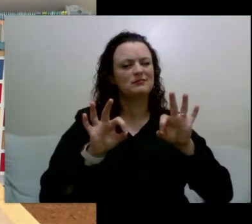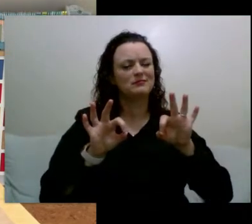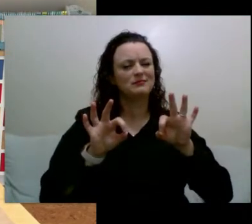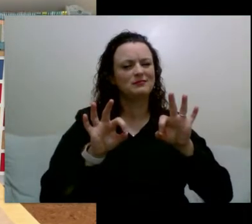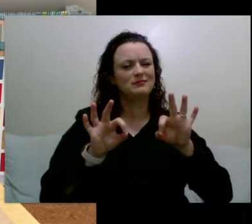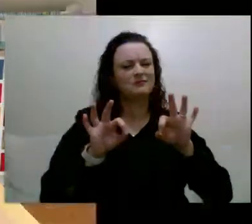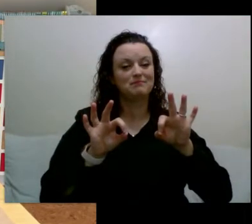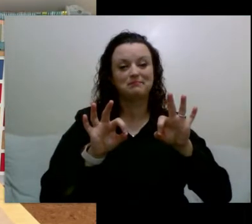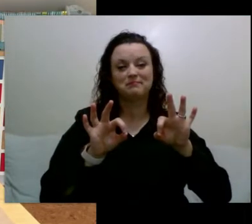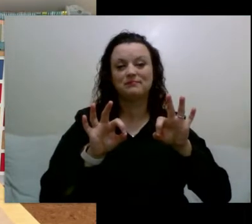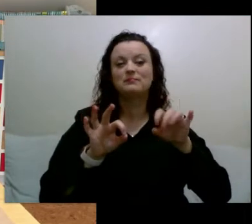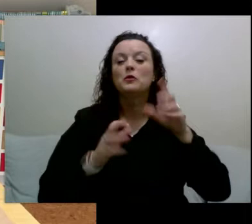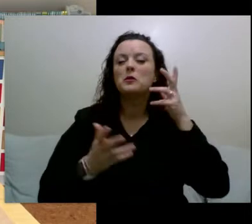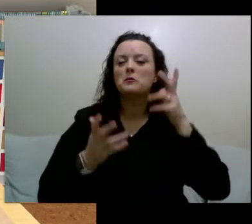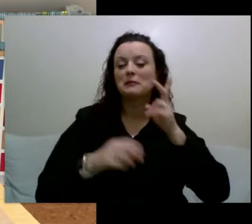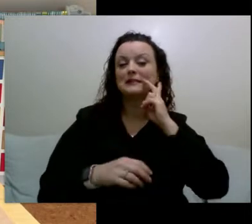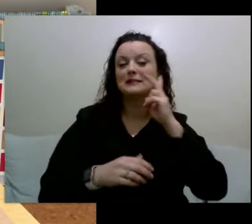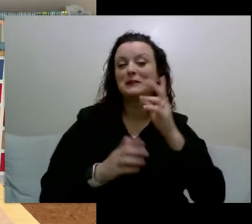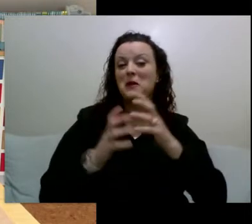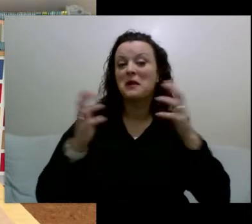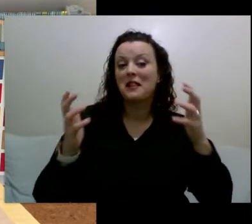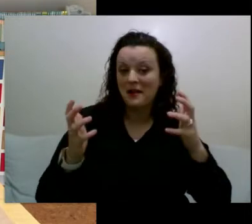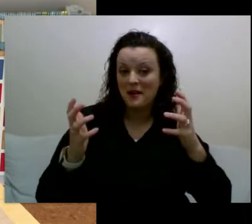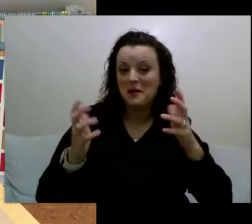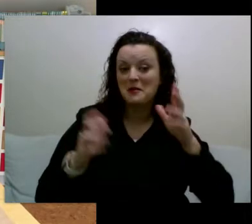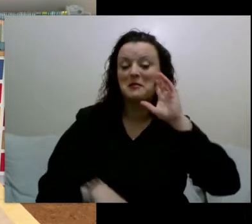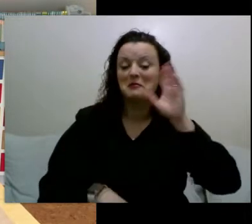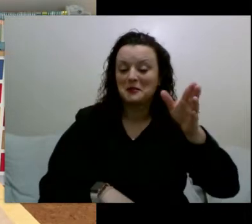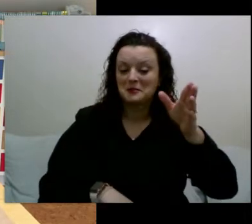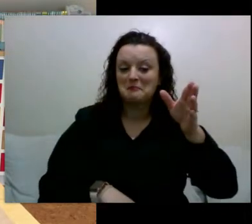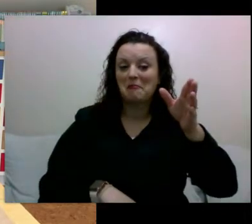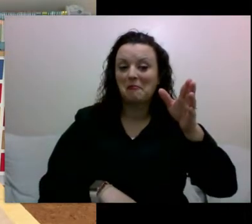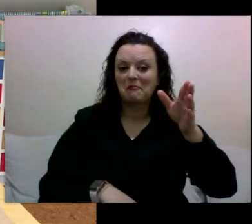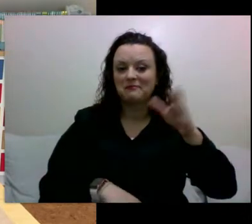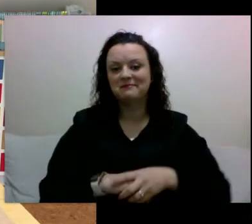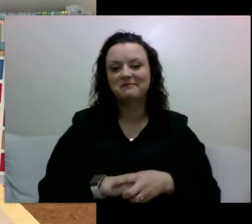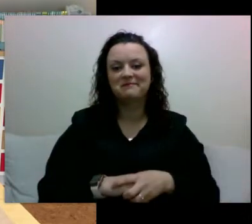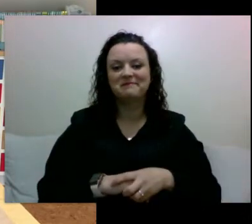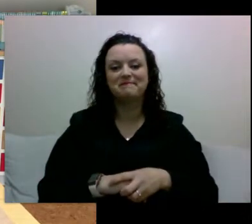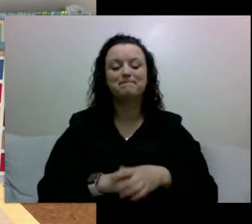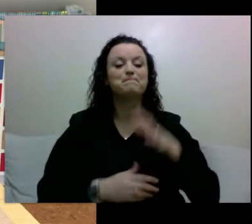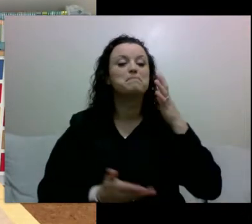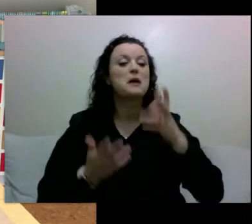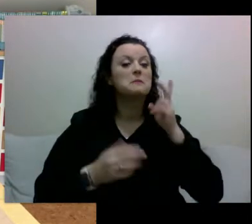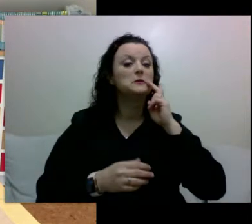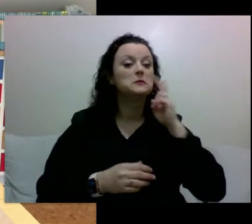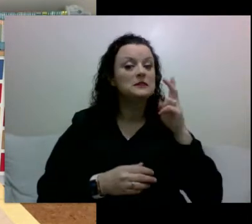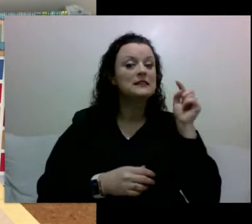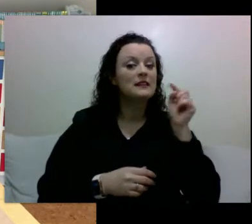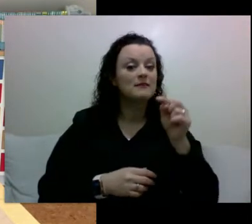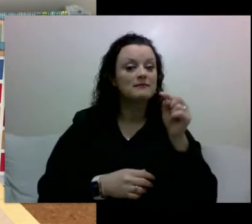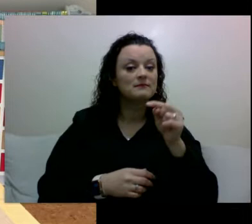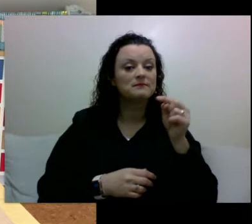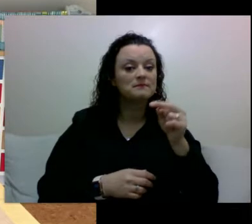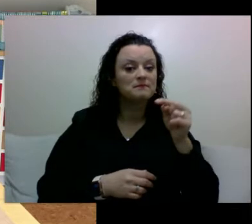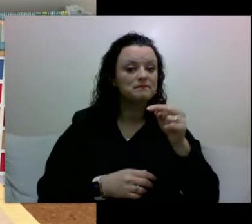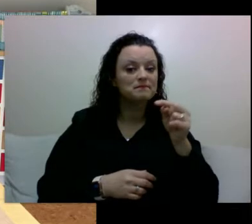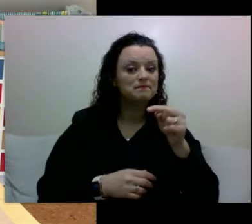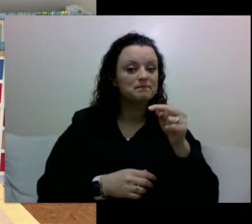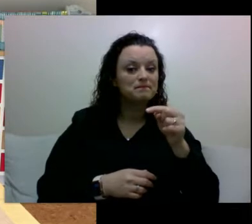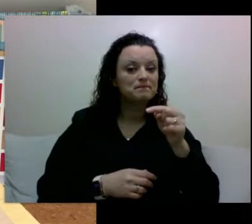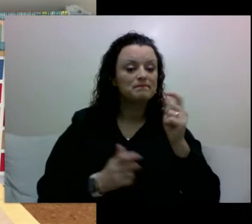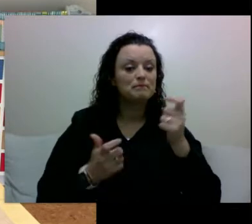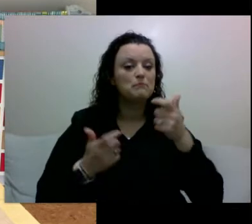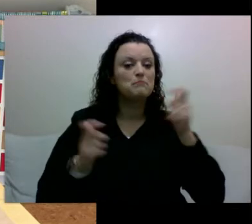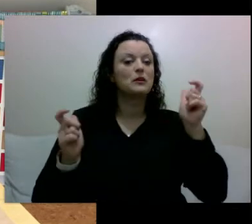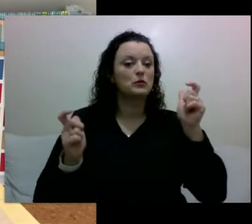I bet you're going to be seeing a lot of these in the future, and maybe even some of these, which are